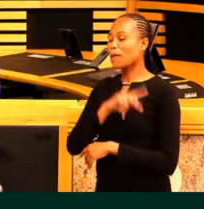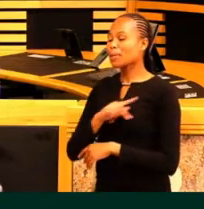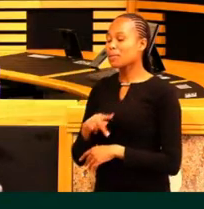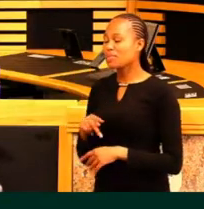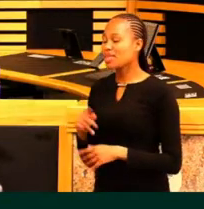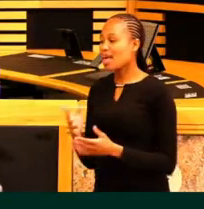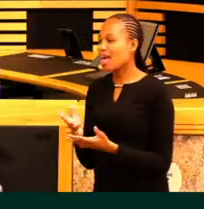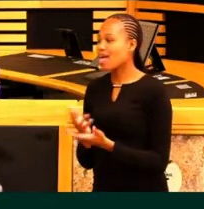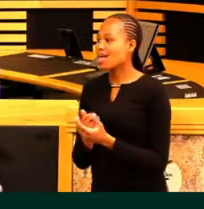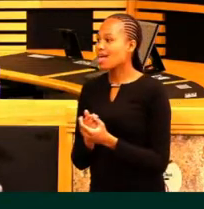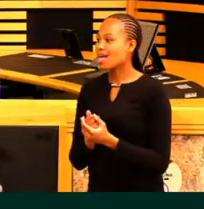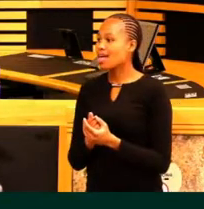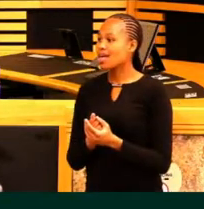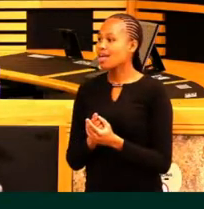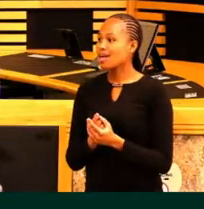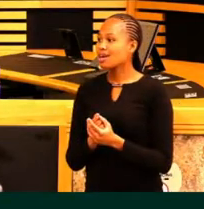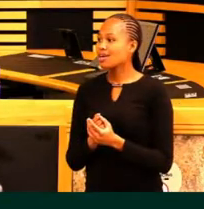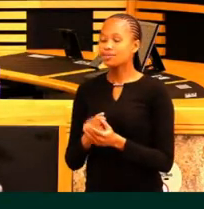too